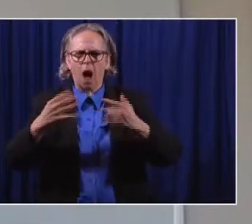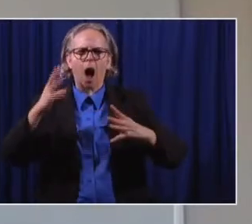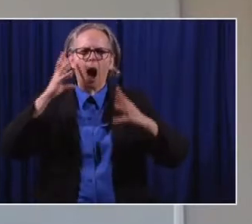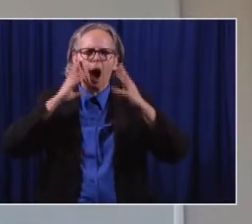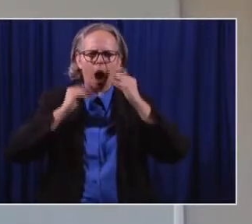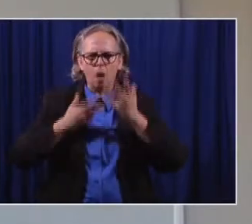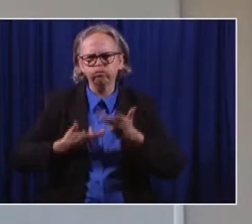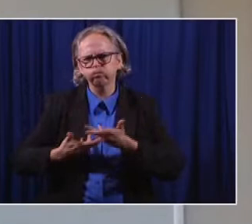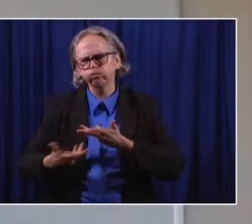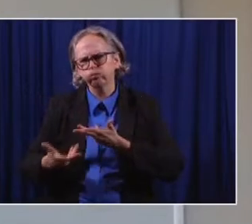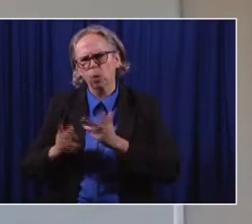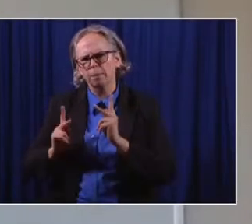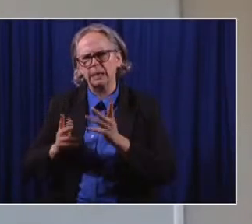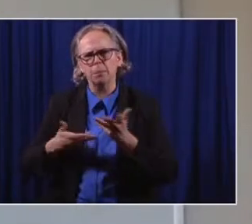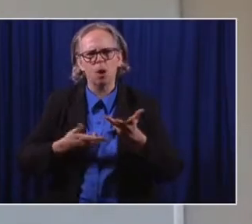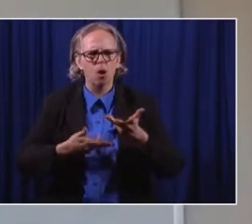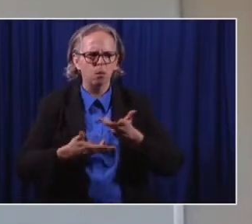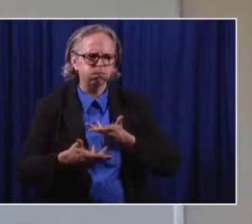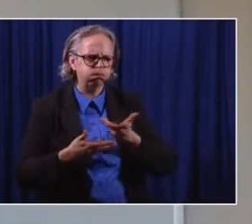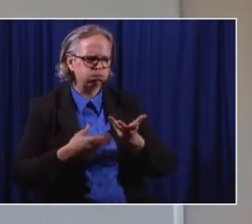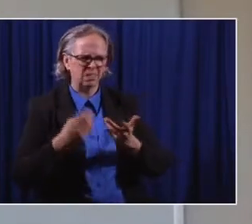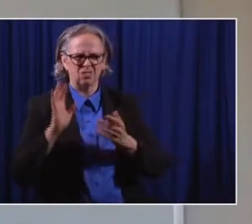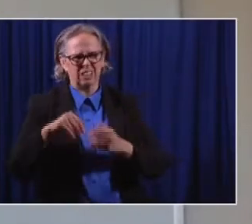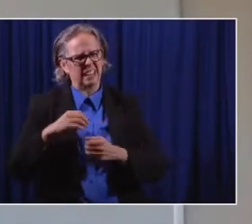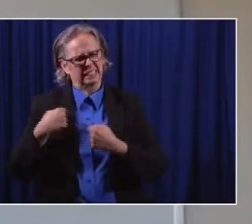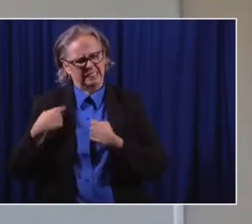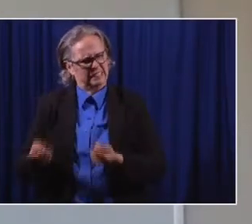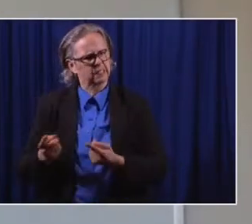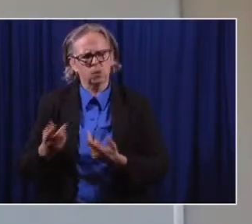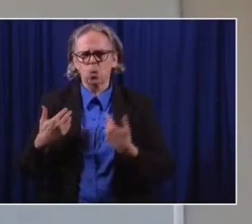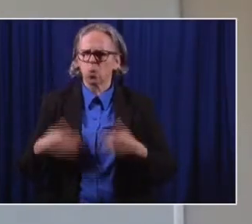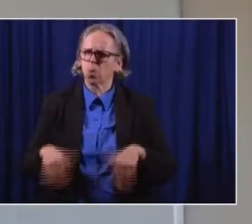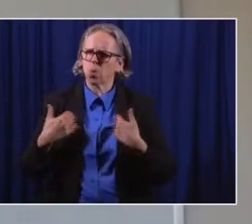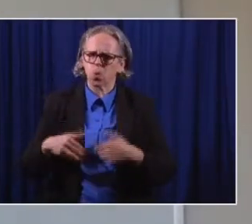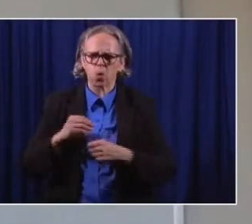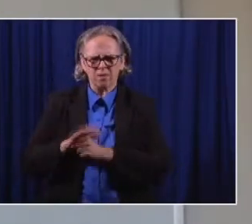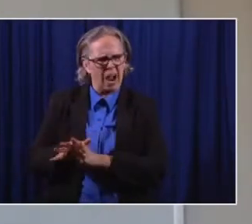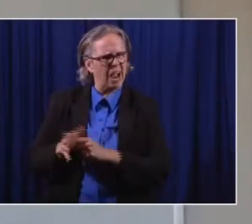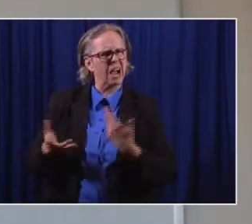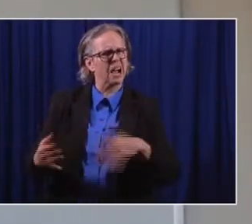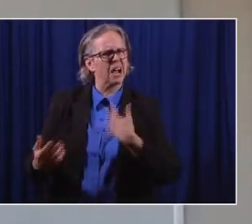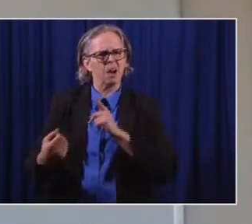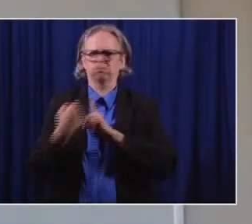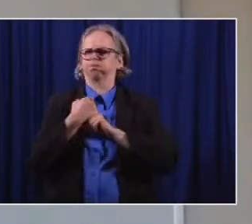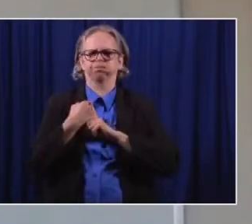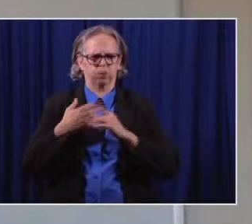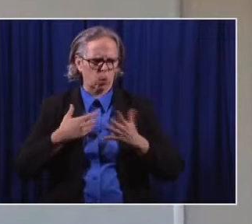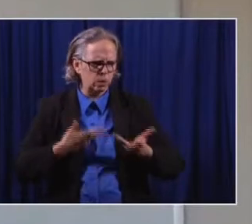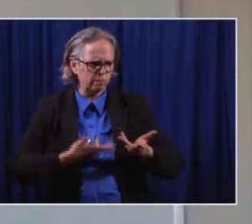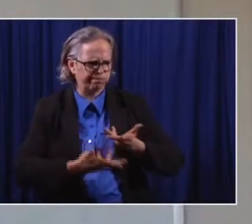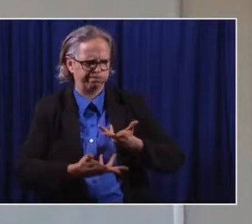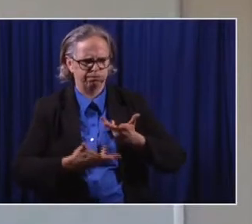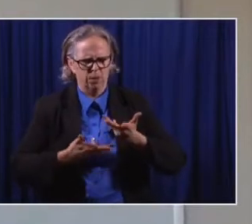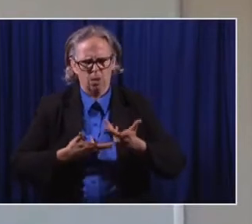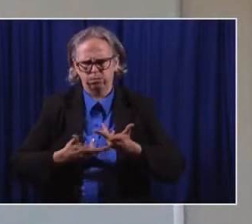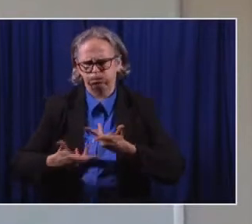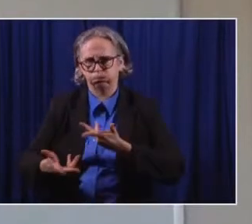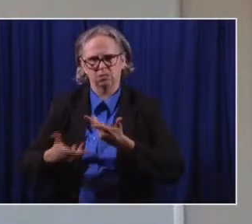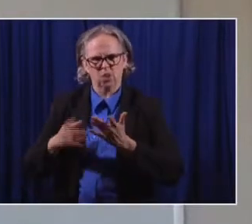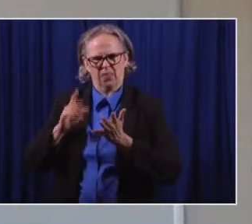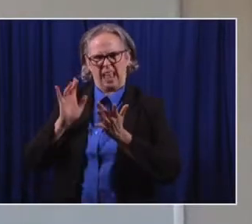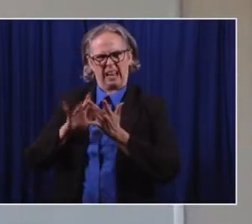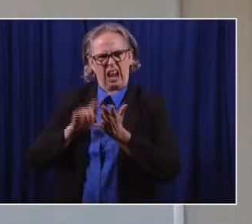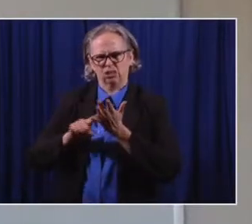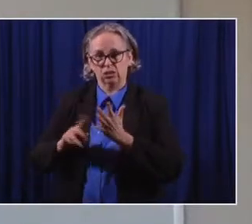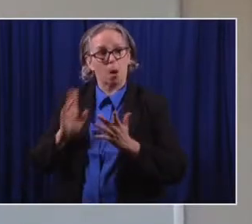this pandemic as anybody else in Ohio at this point. So we have a really great professional reaching out to you and letting you know